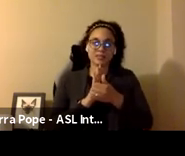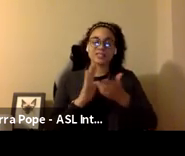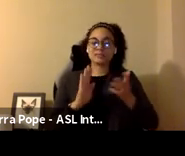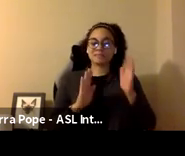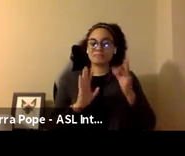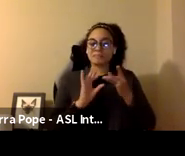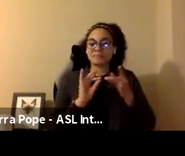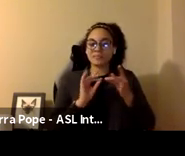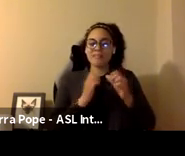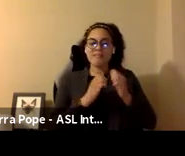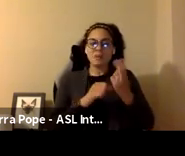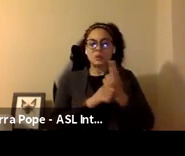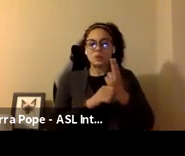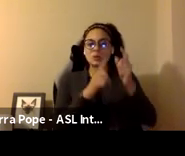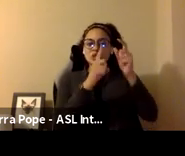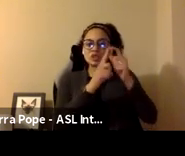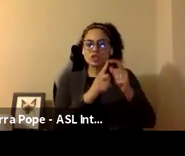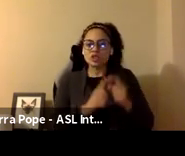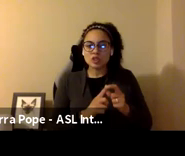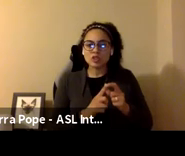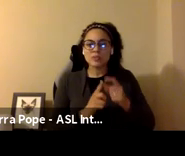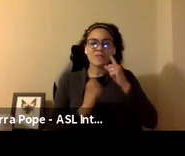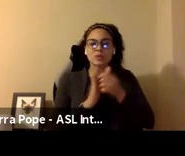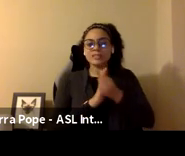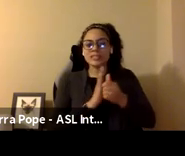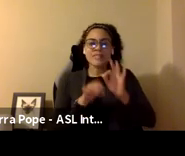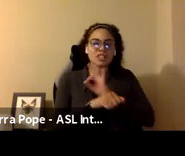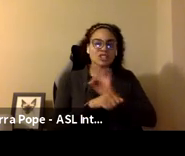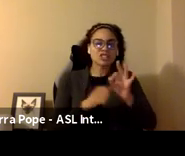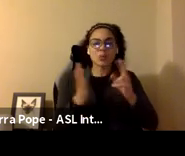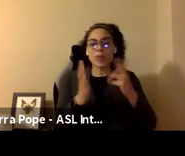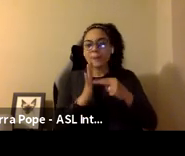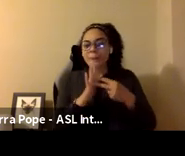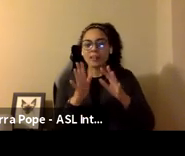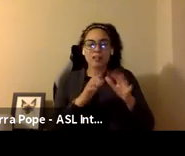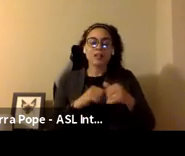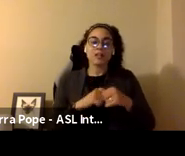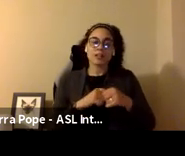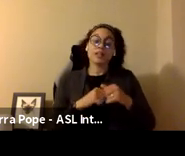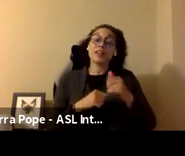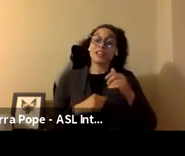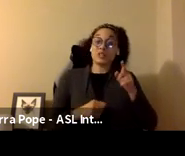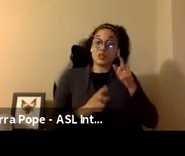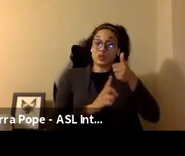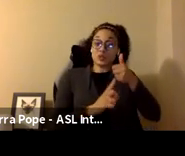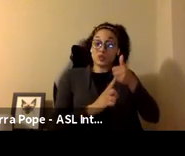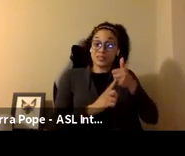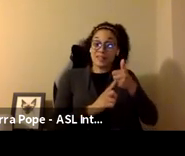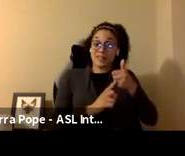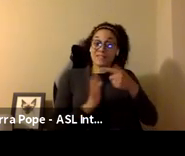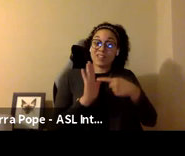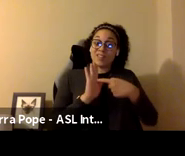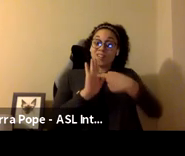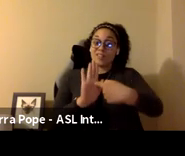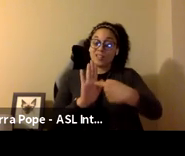and using the terms of what the executive skills are, and also you're modeling that metacognition,